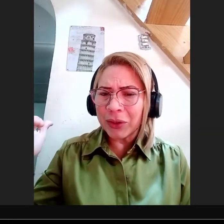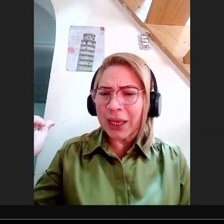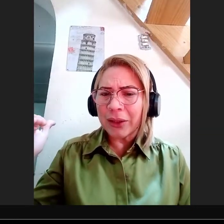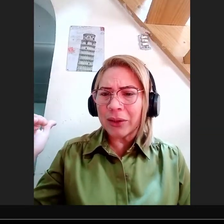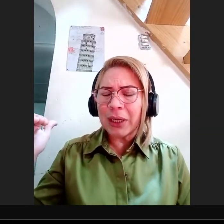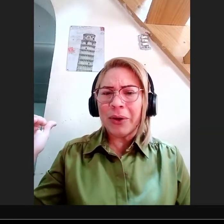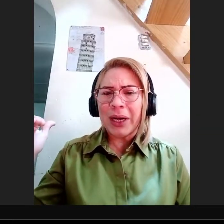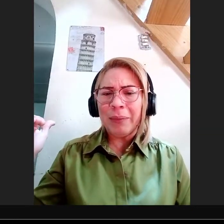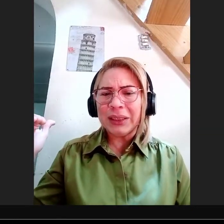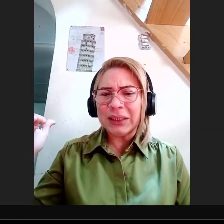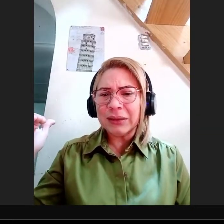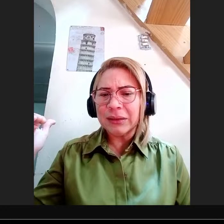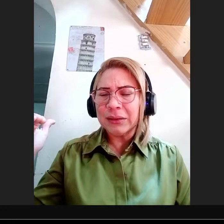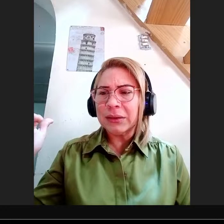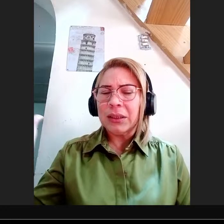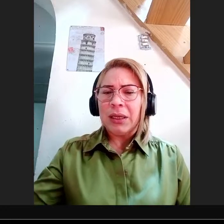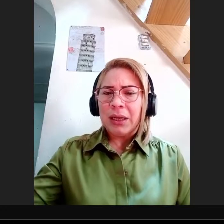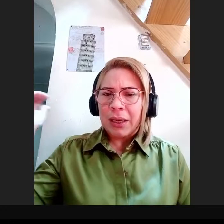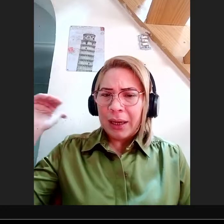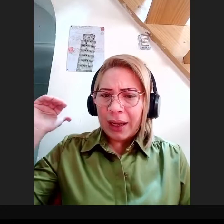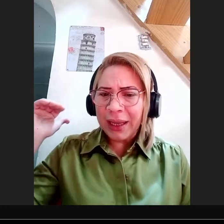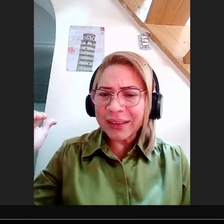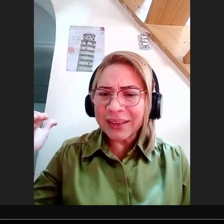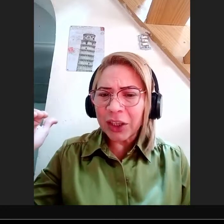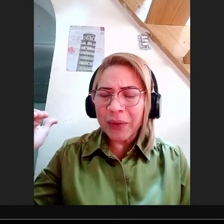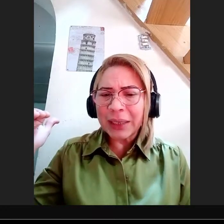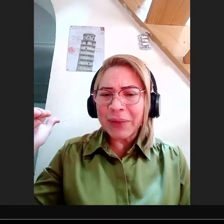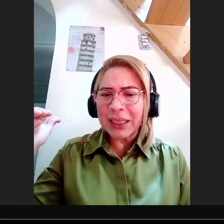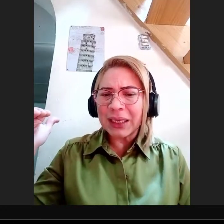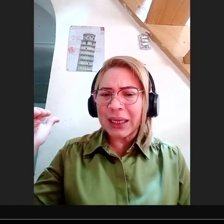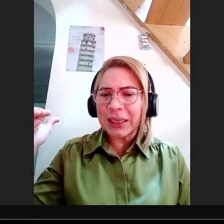Then you feel the burden. You were exploited. You